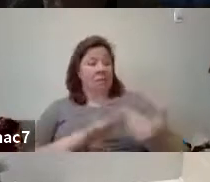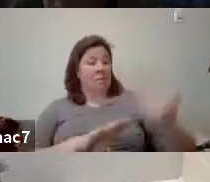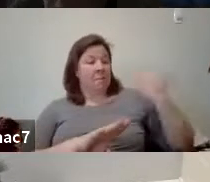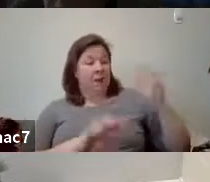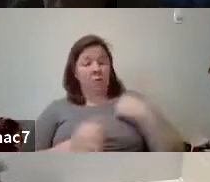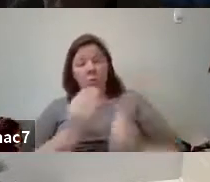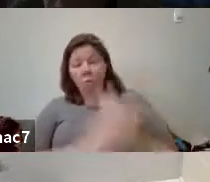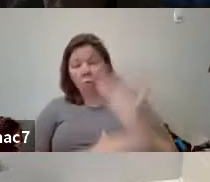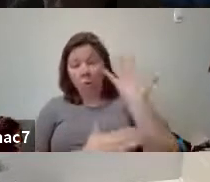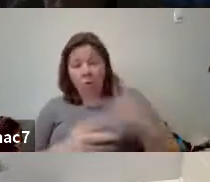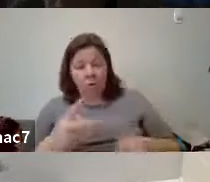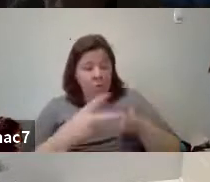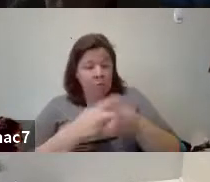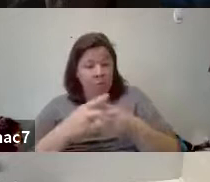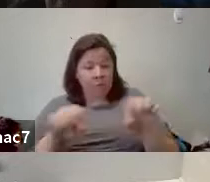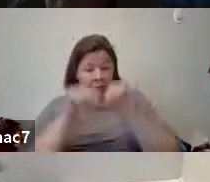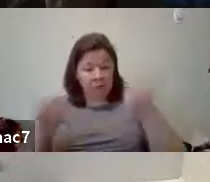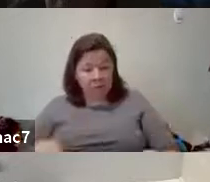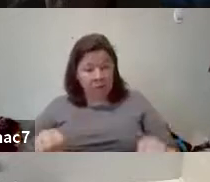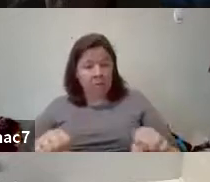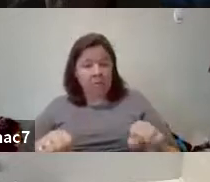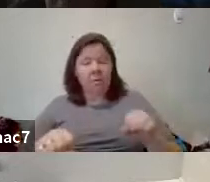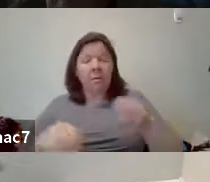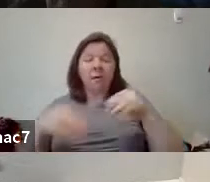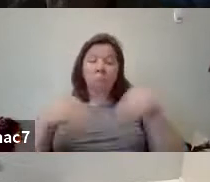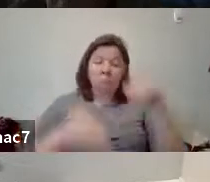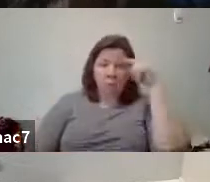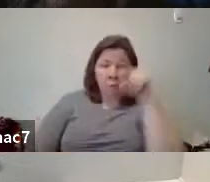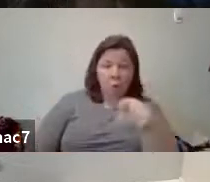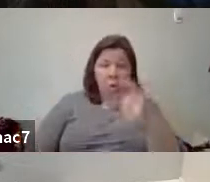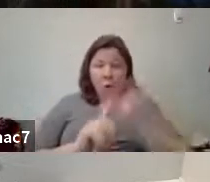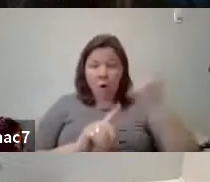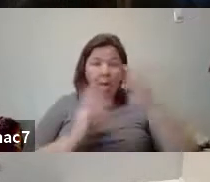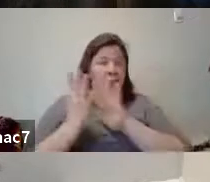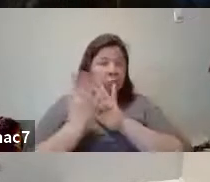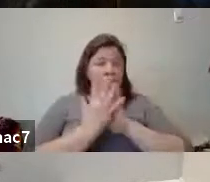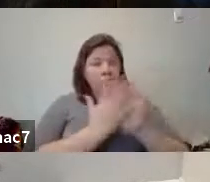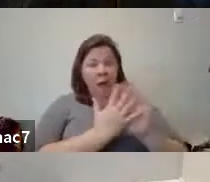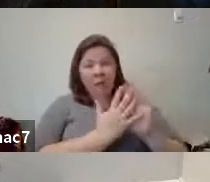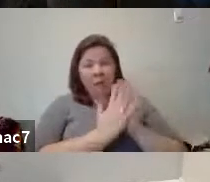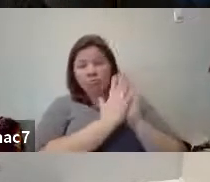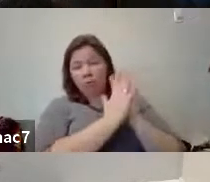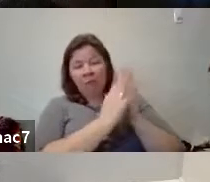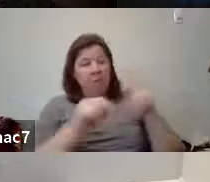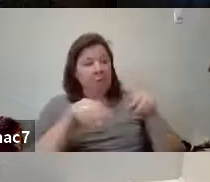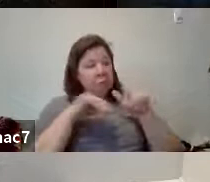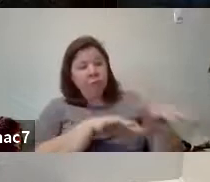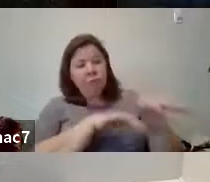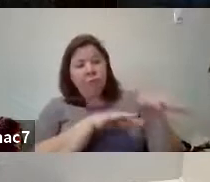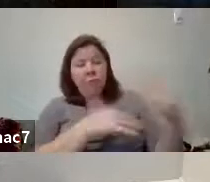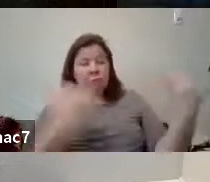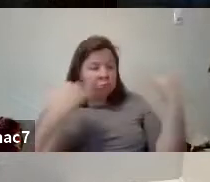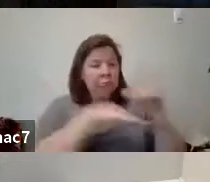you plug it into a system that markets for you. If you have the automated traffic, you can build up any kind of income there if you need